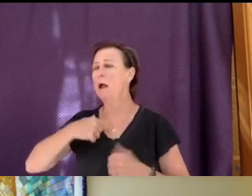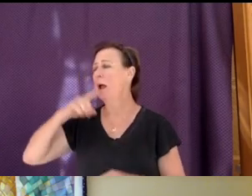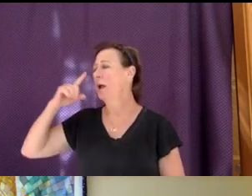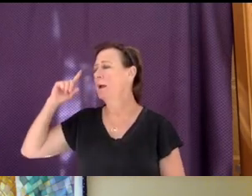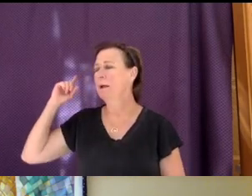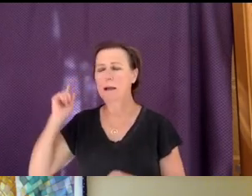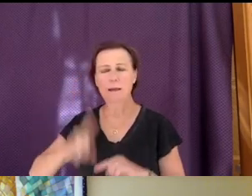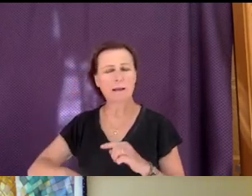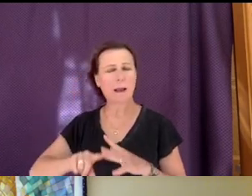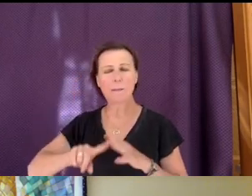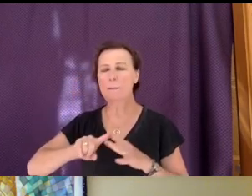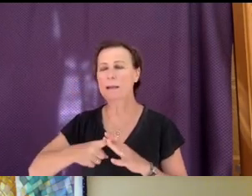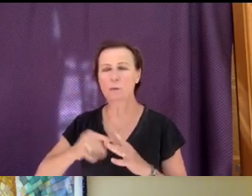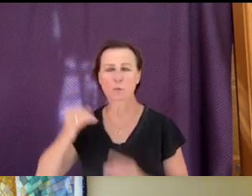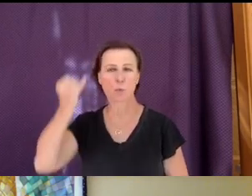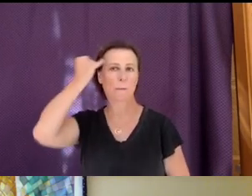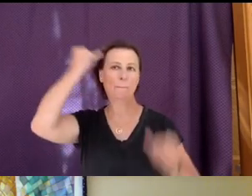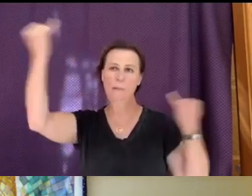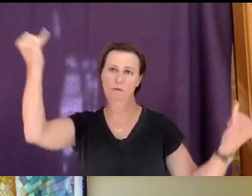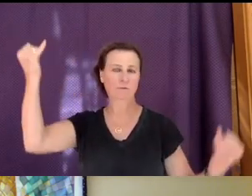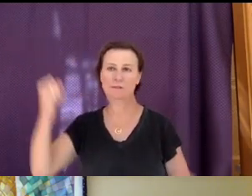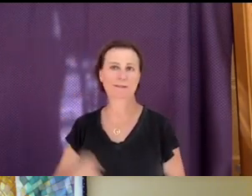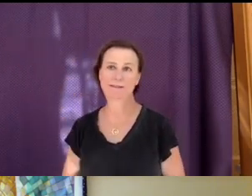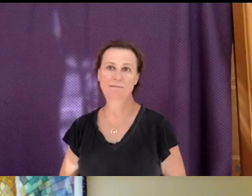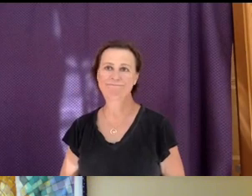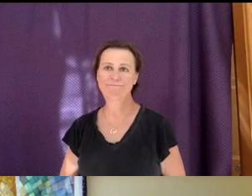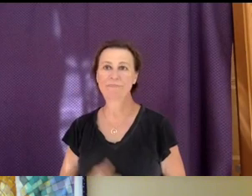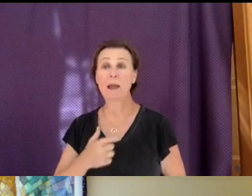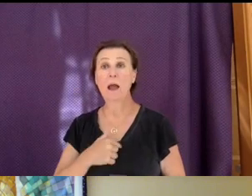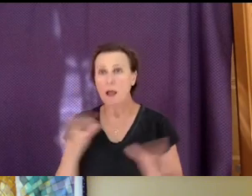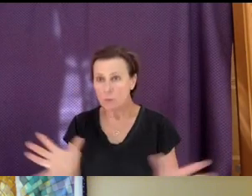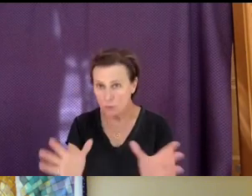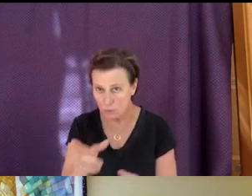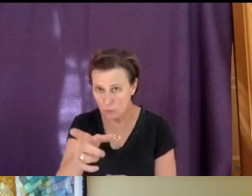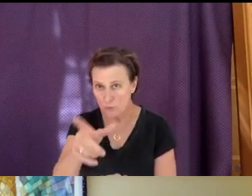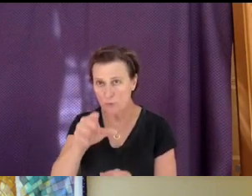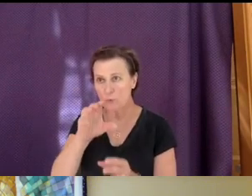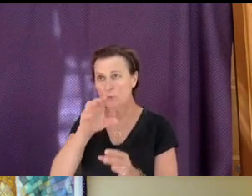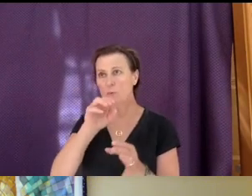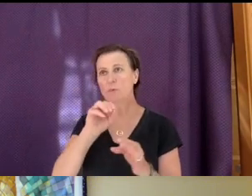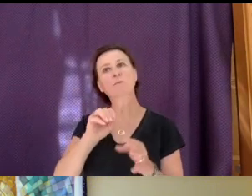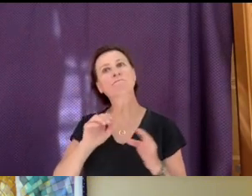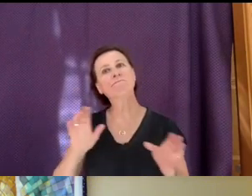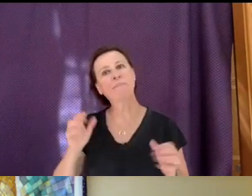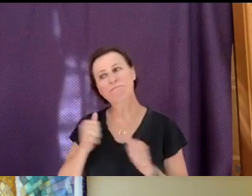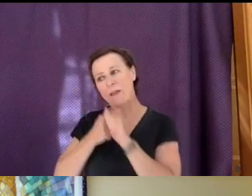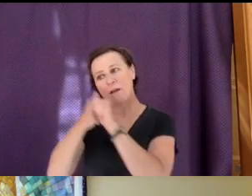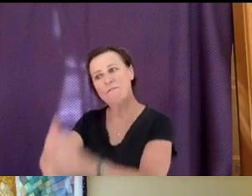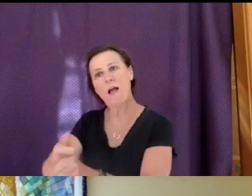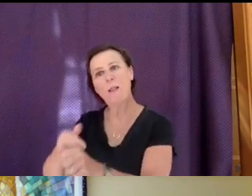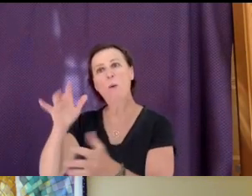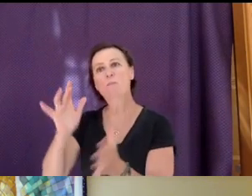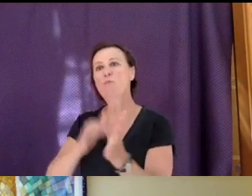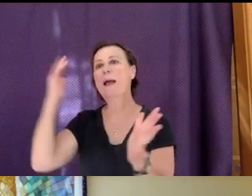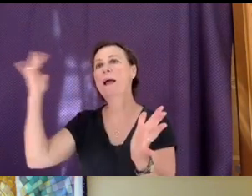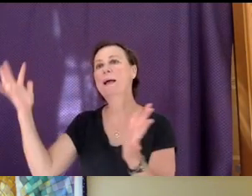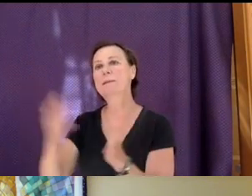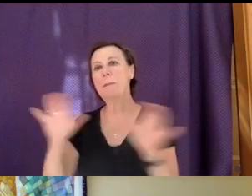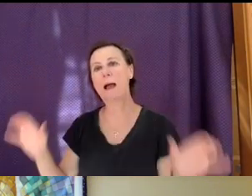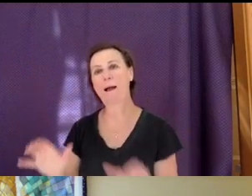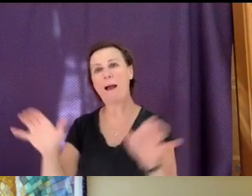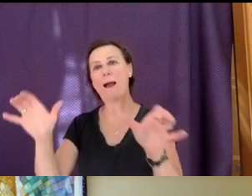to imagine. I encourage you to engage in random acts of kindness in the coming week.